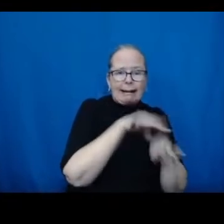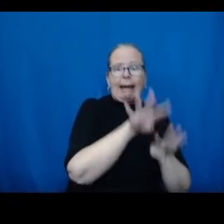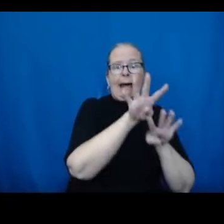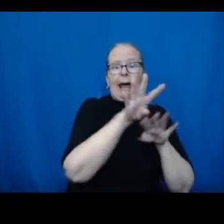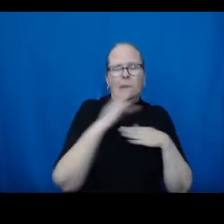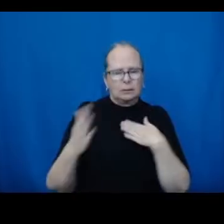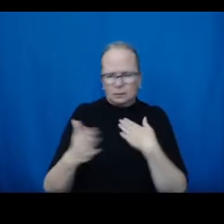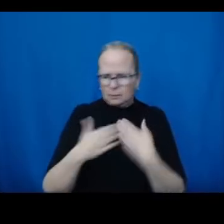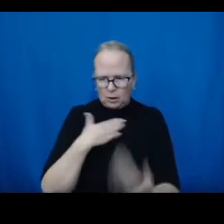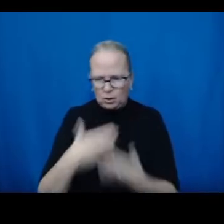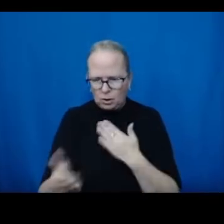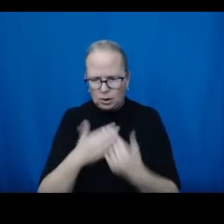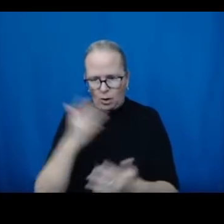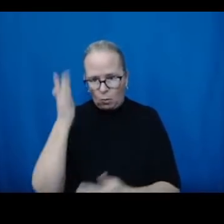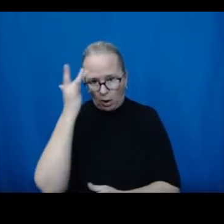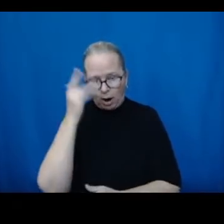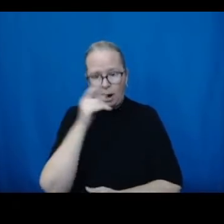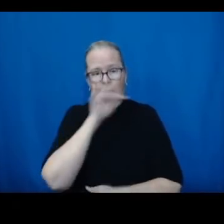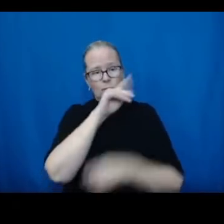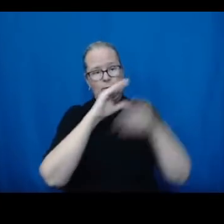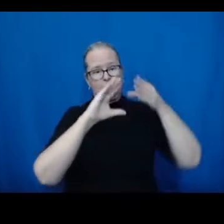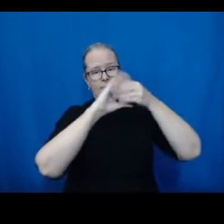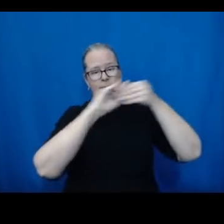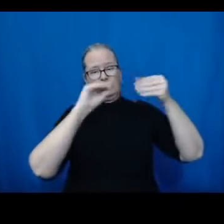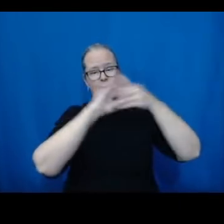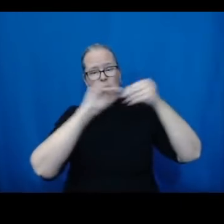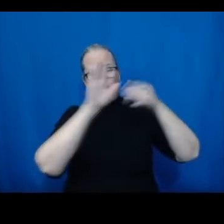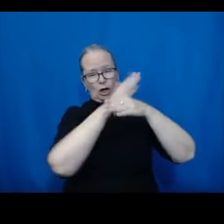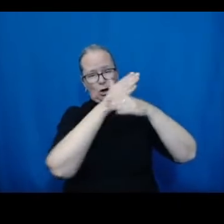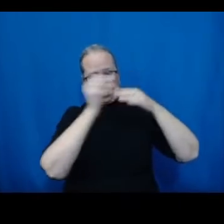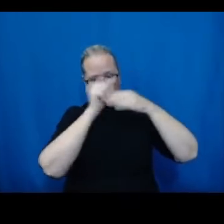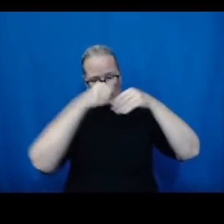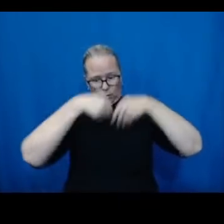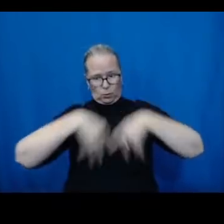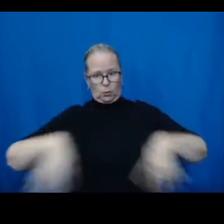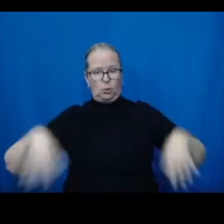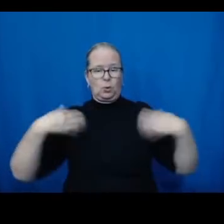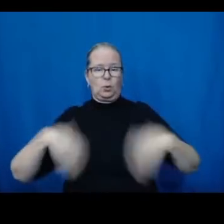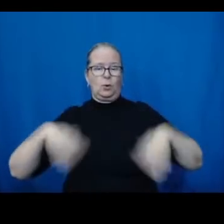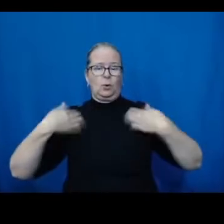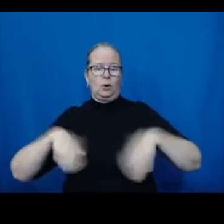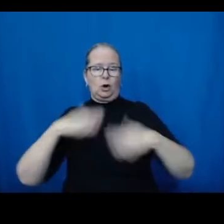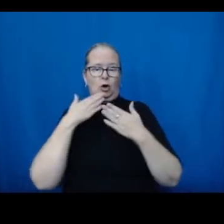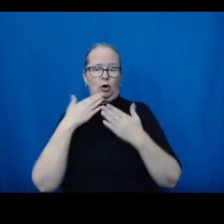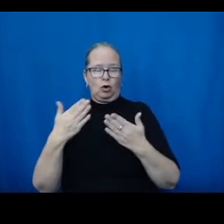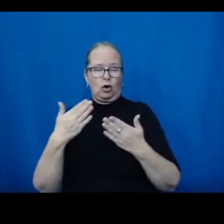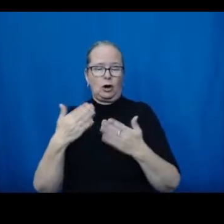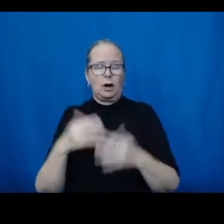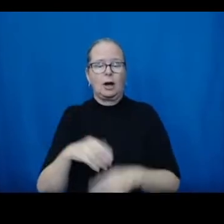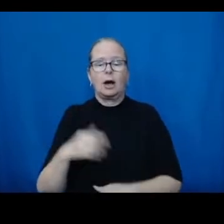And if each one of us can influence just 2 people, that expands.